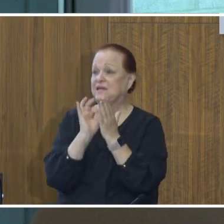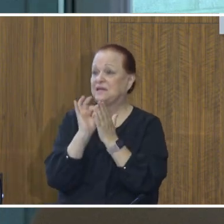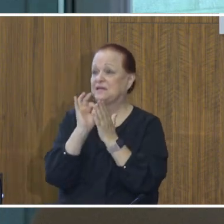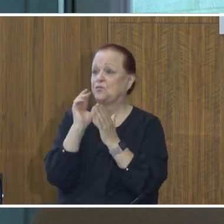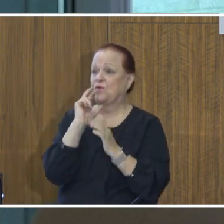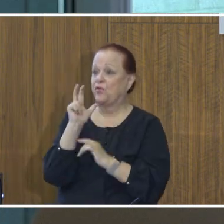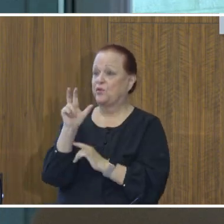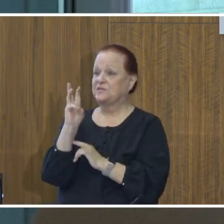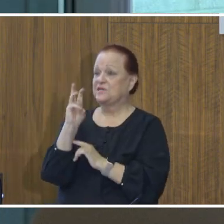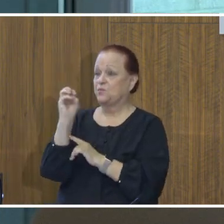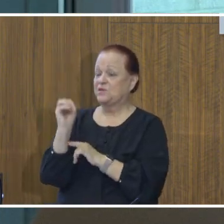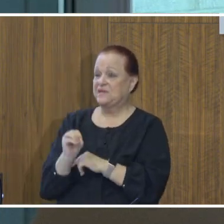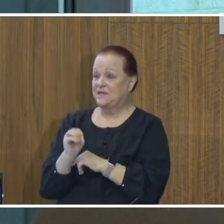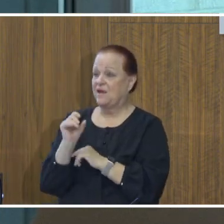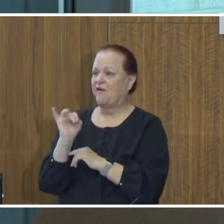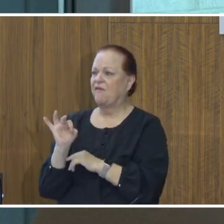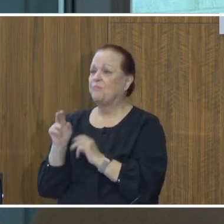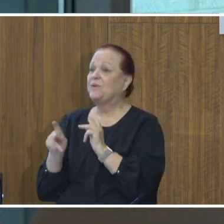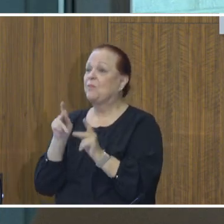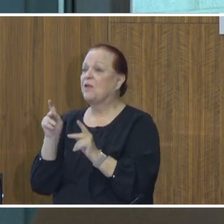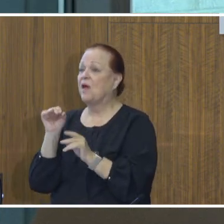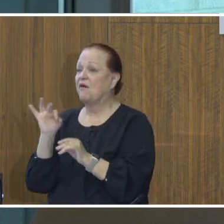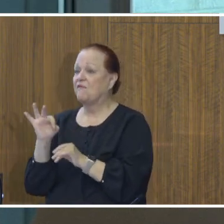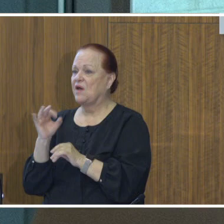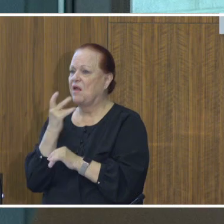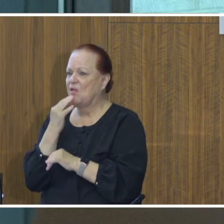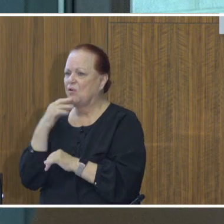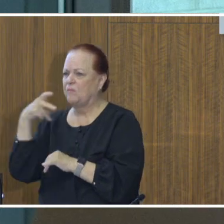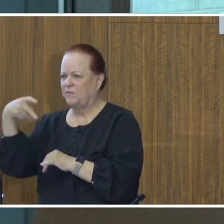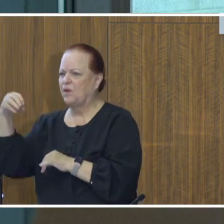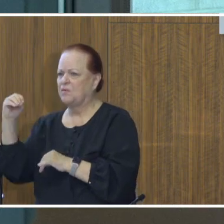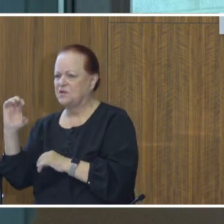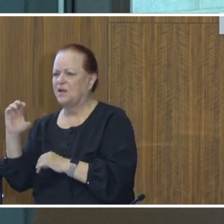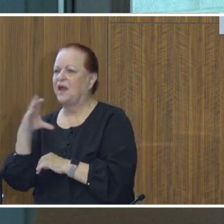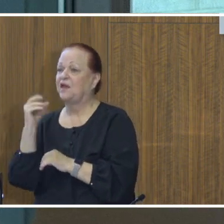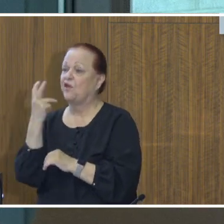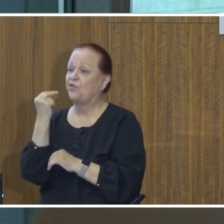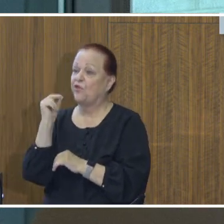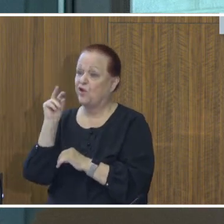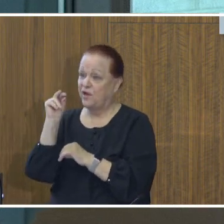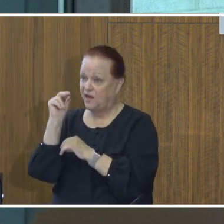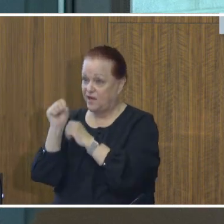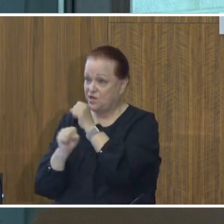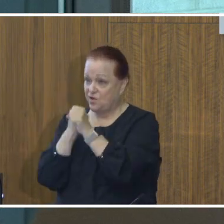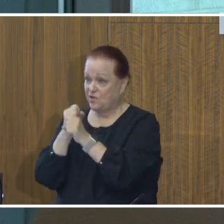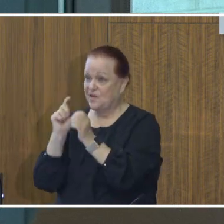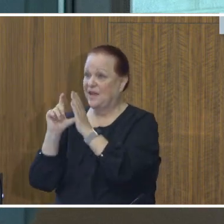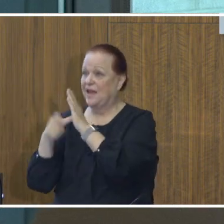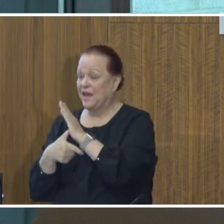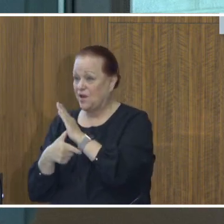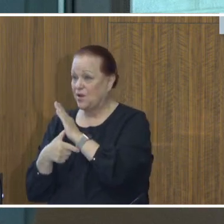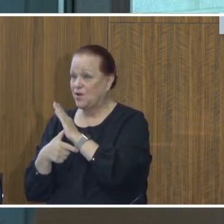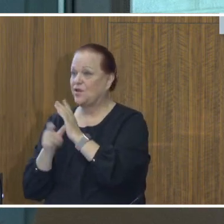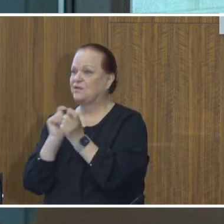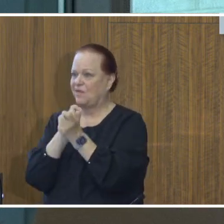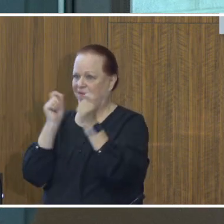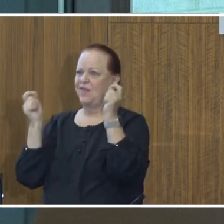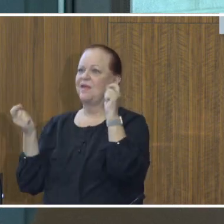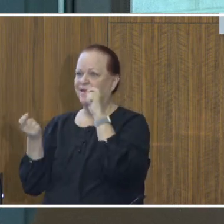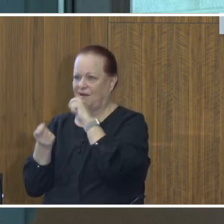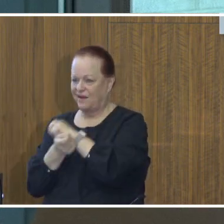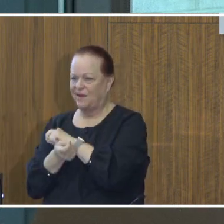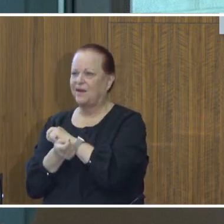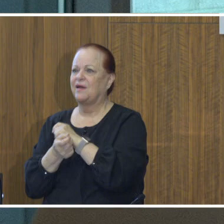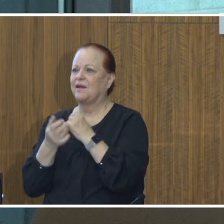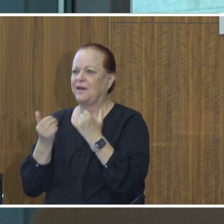only 36% people of color. 30 years later, the 2019 American Community Survey data from the Bureau